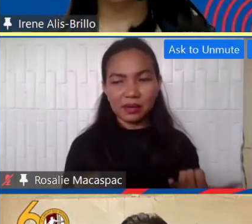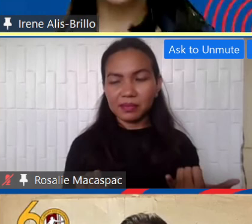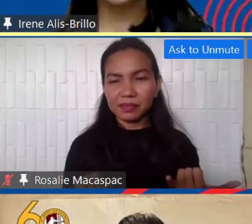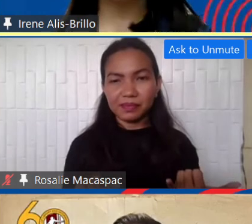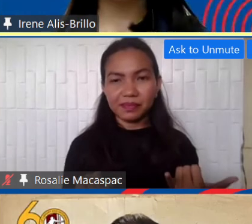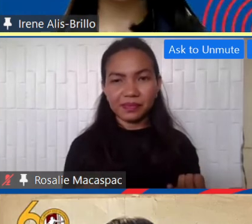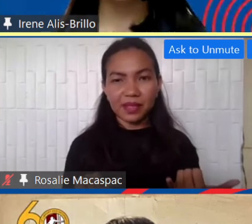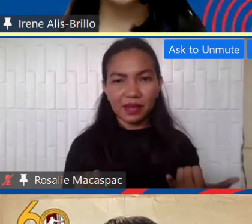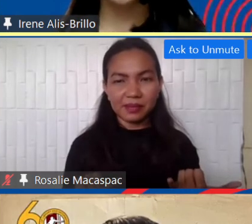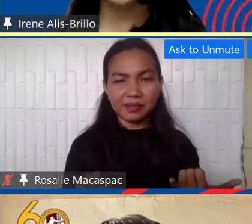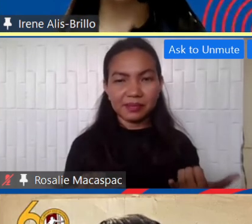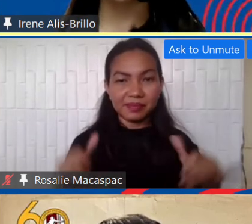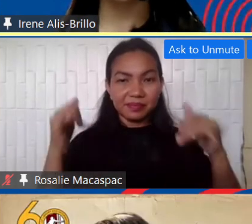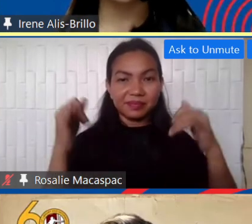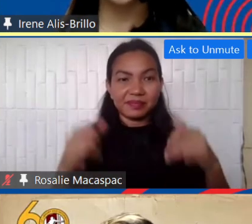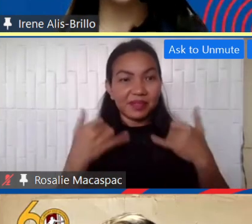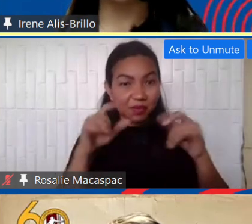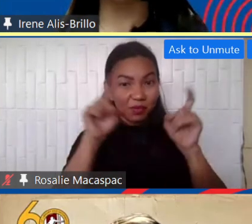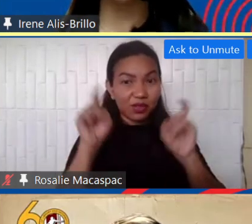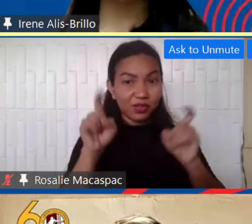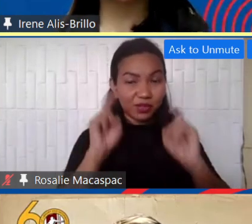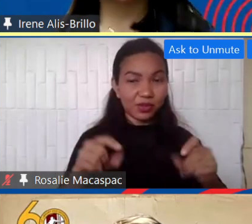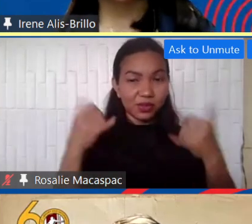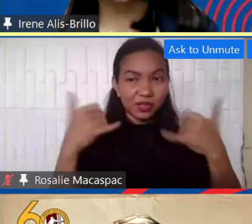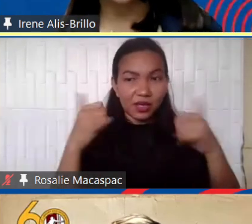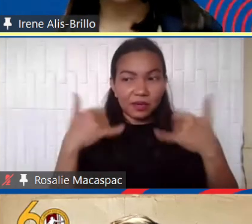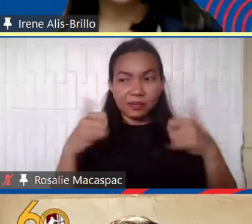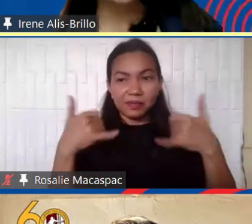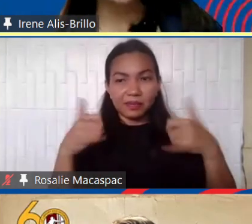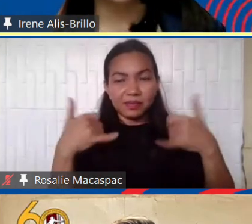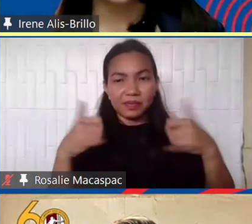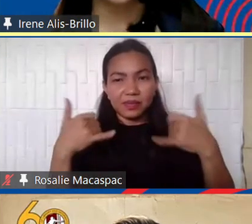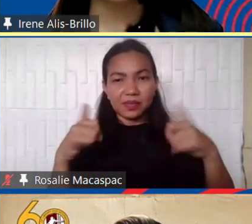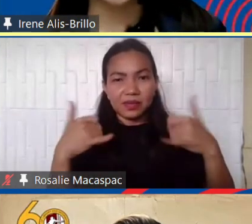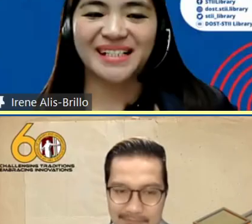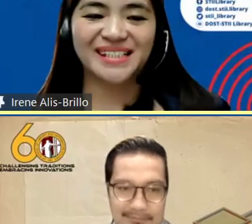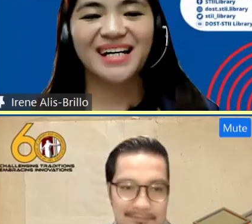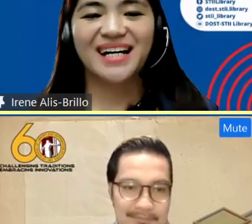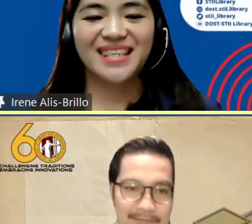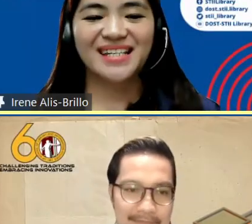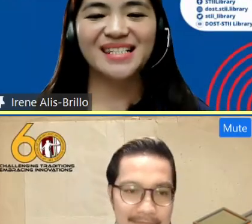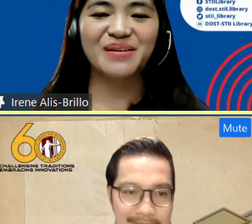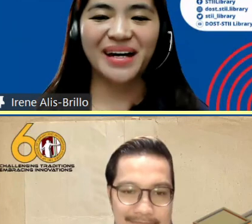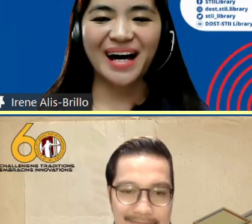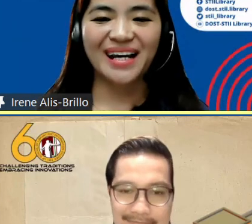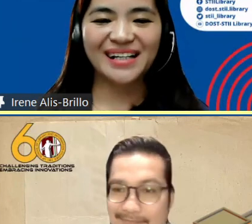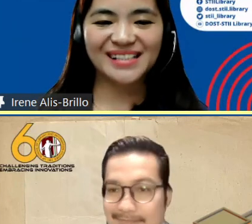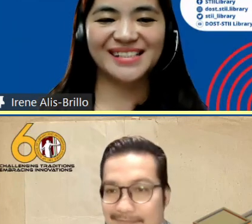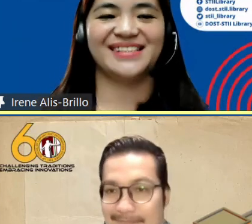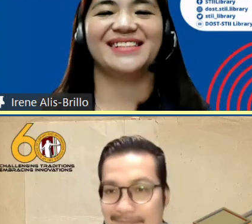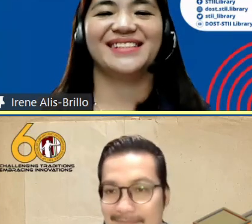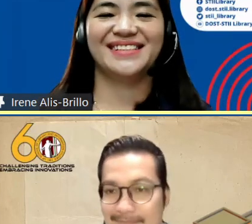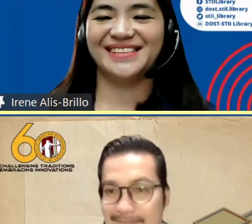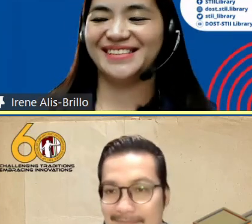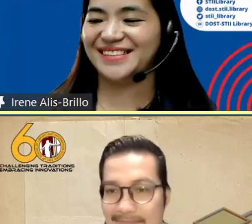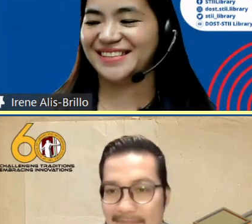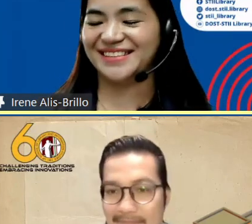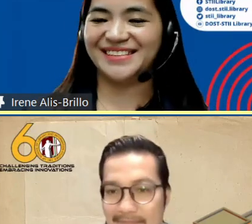time. Answer the question for a chance to win Starbucks freebies. This is the mechanics.